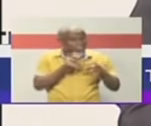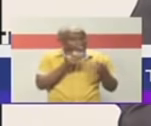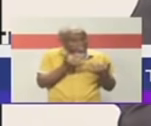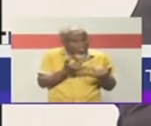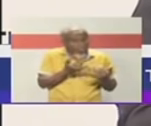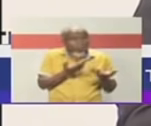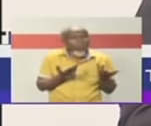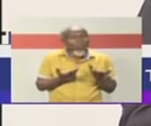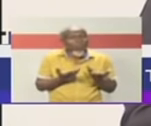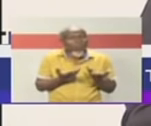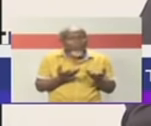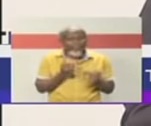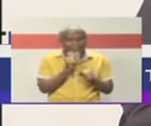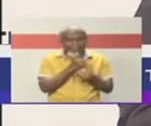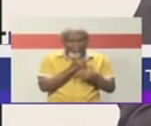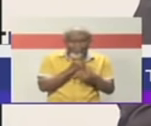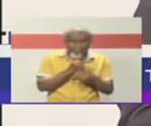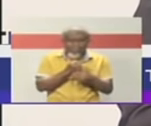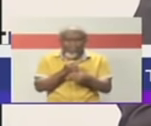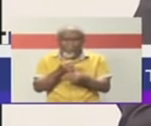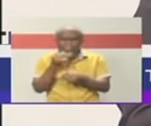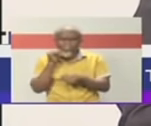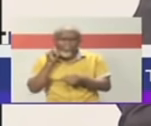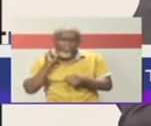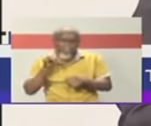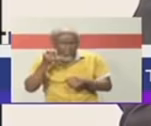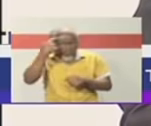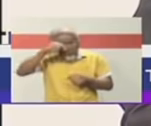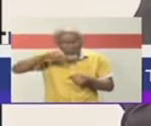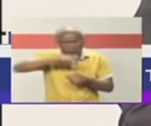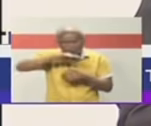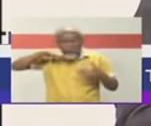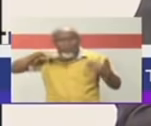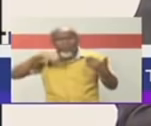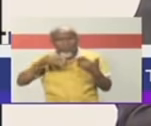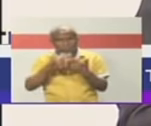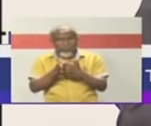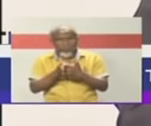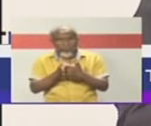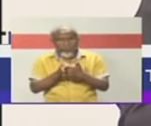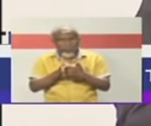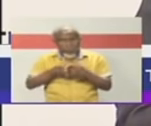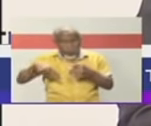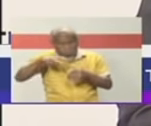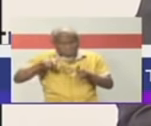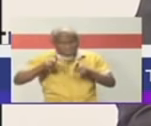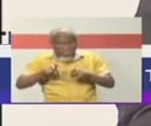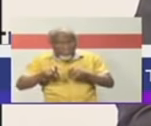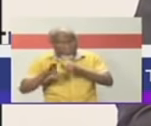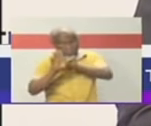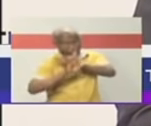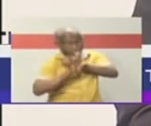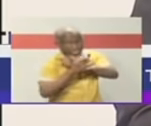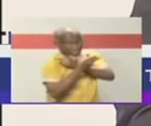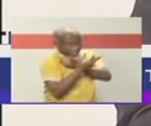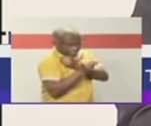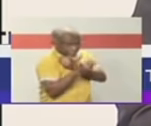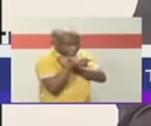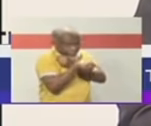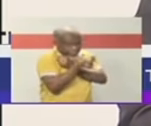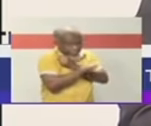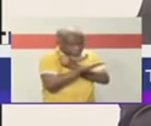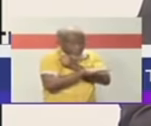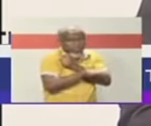as adults we have to surround and form a barrier around them. So we need to make sure we are doing all we can to